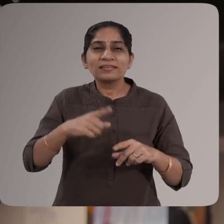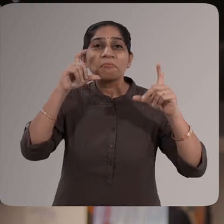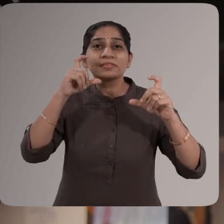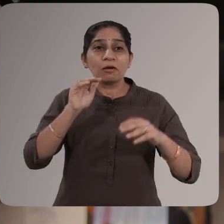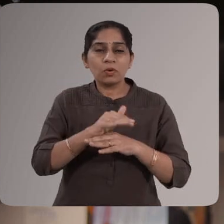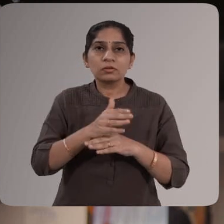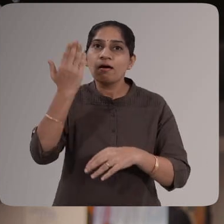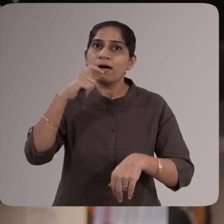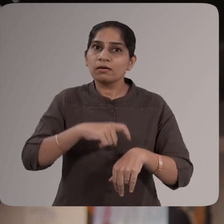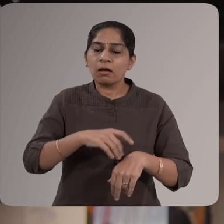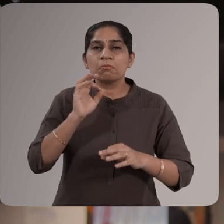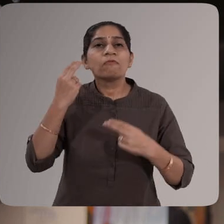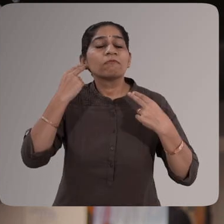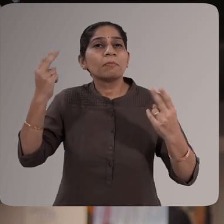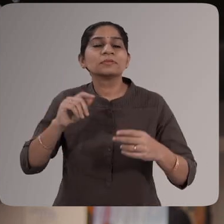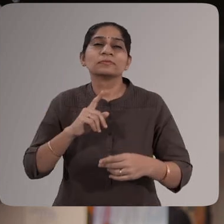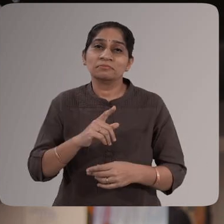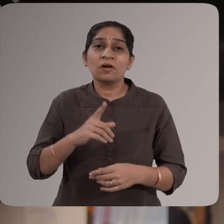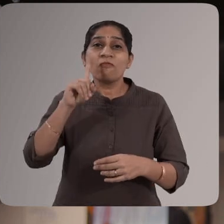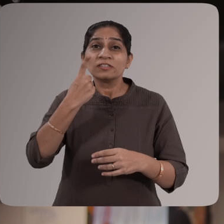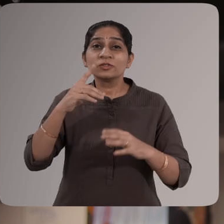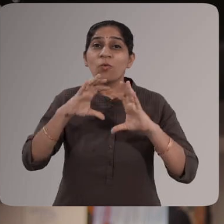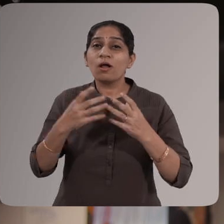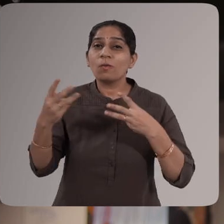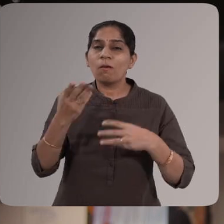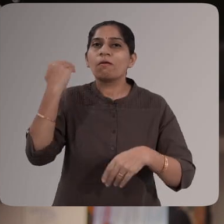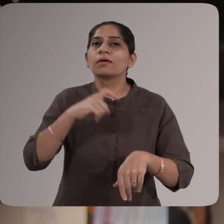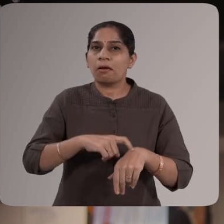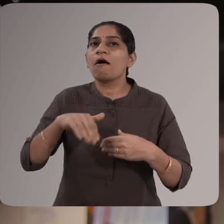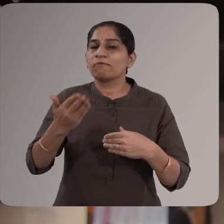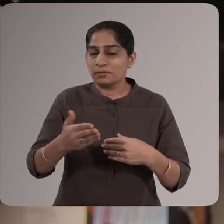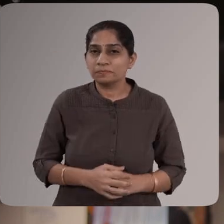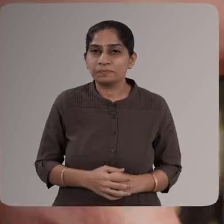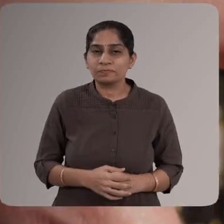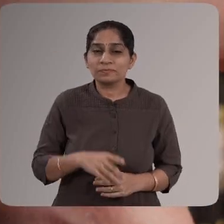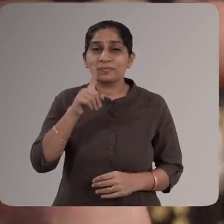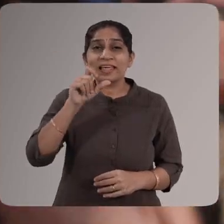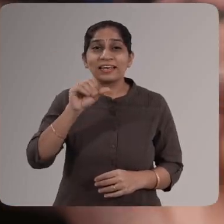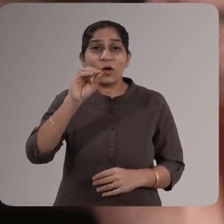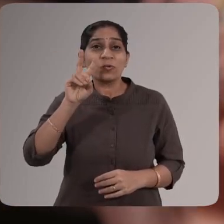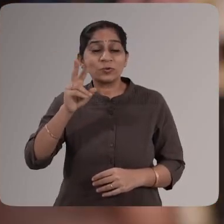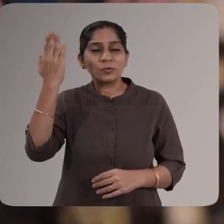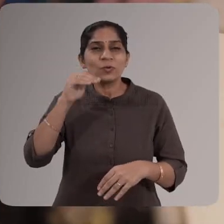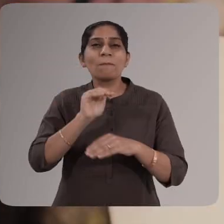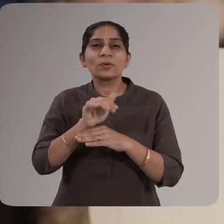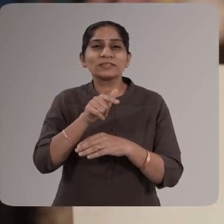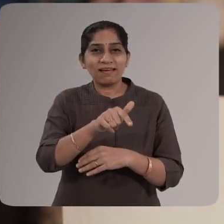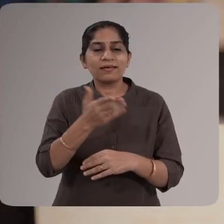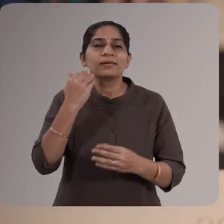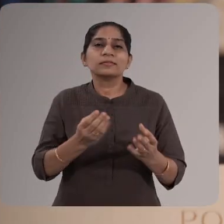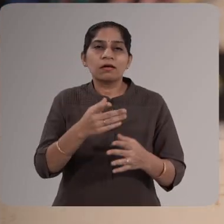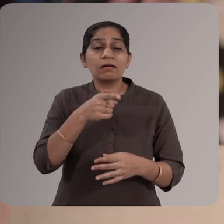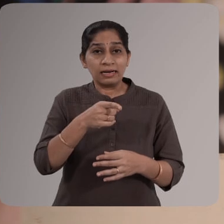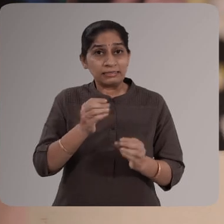postcards became extremely popular in the decades leading up to the First World War. In 1902, the divided back postcard